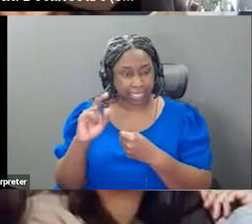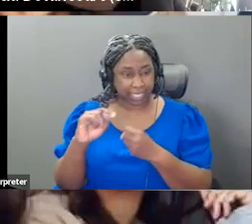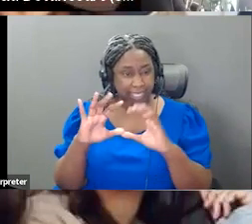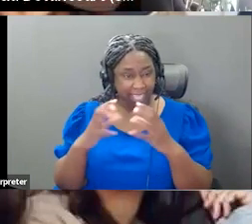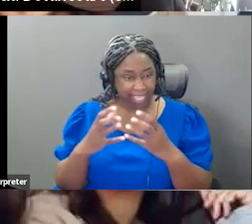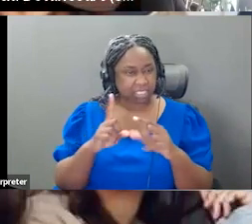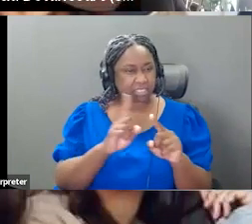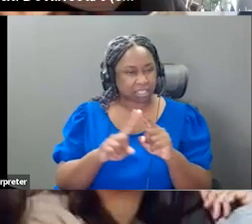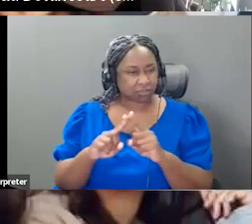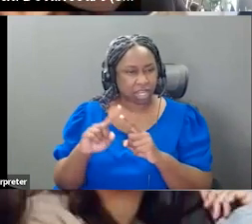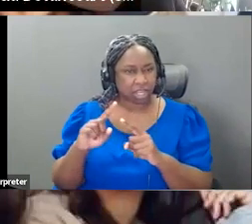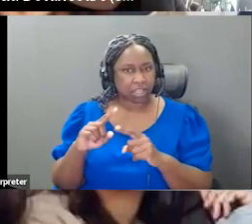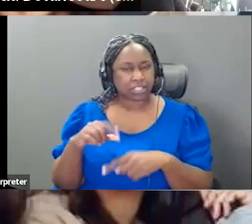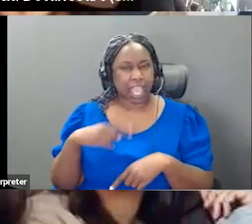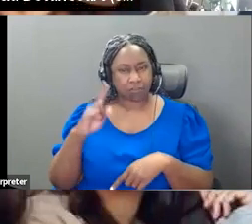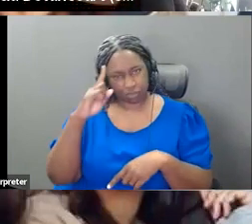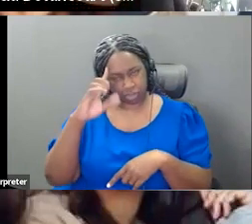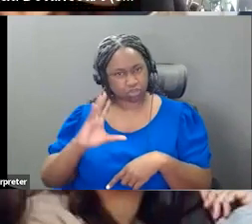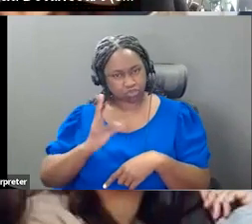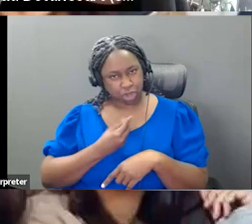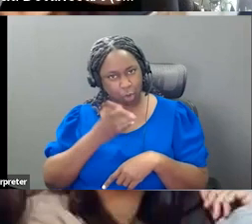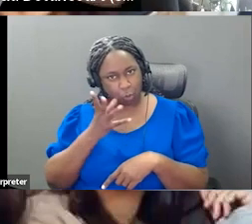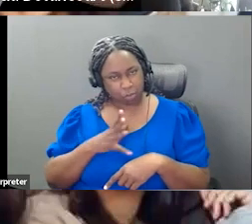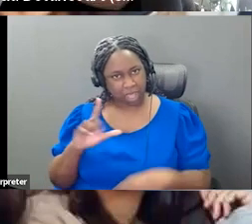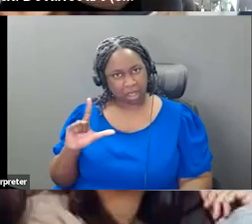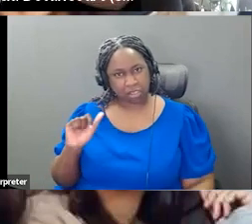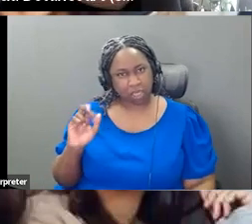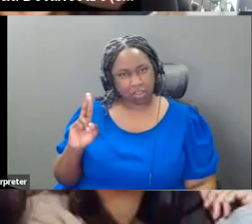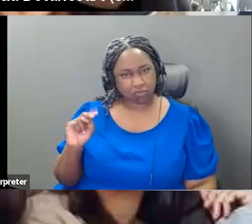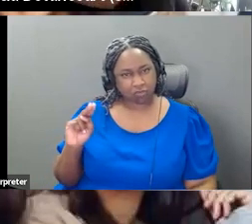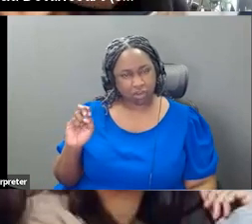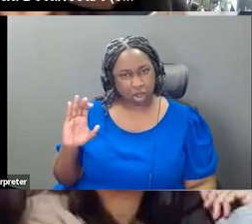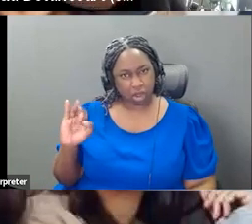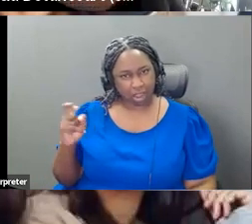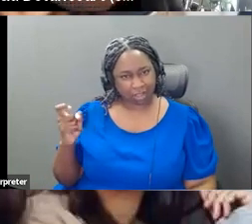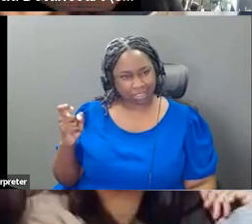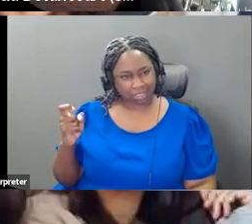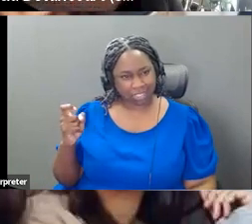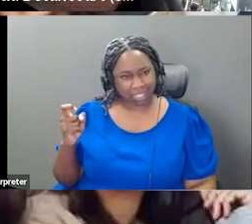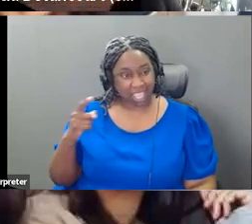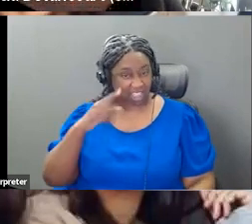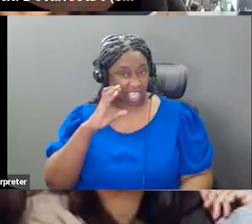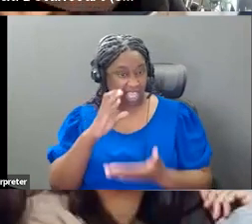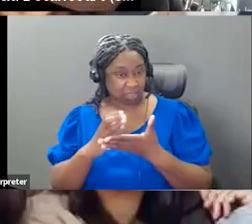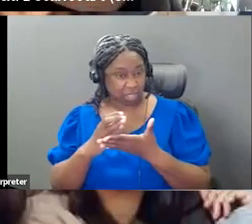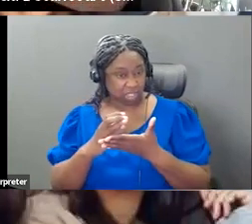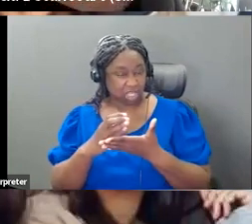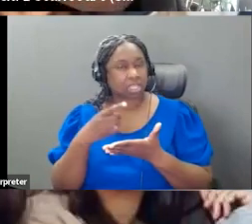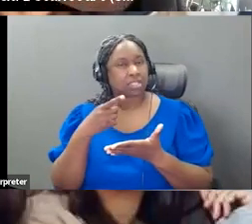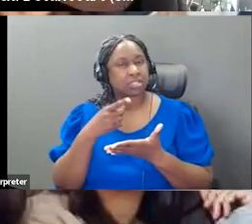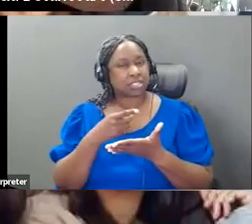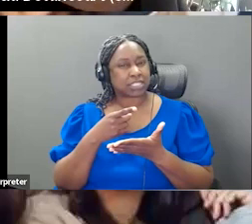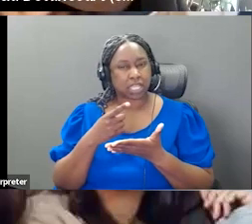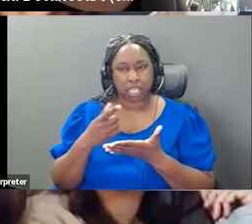a trans woman, Laverne Cox, in the cast, but she's sort of serving at least in this image, another